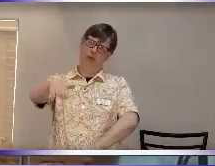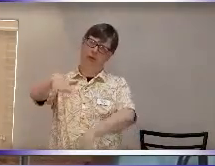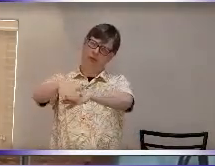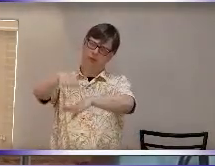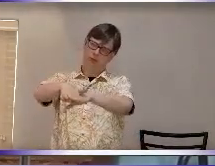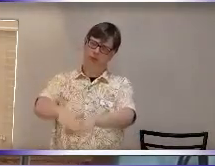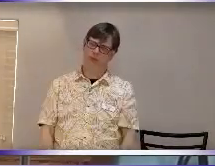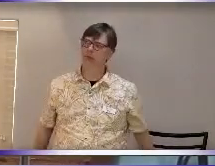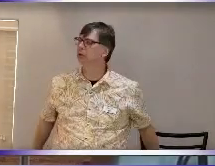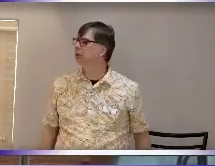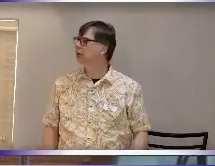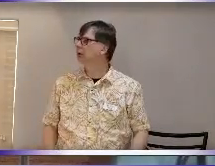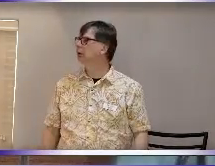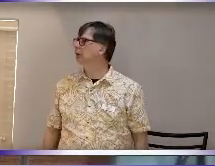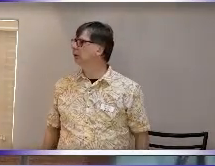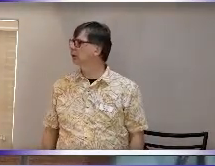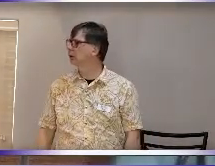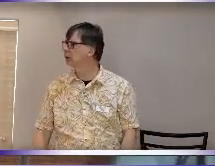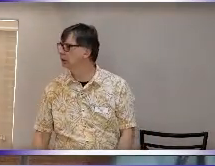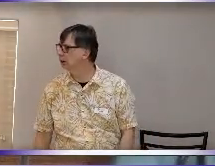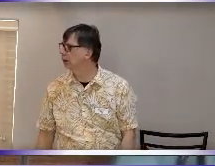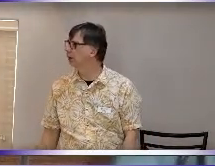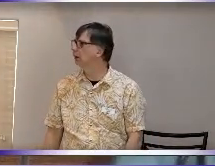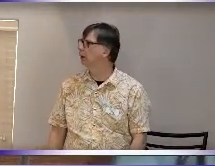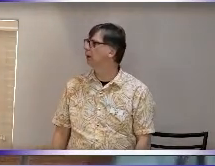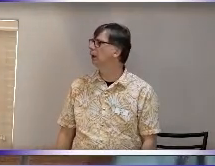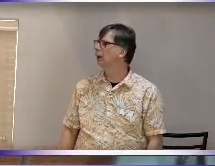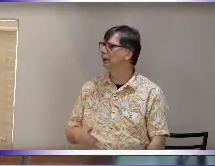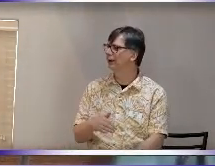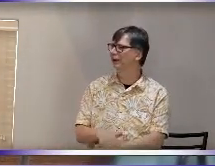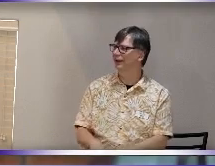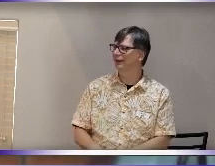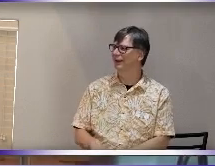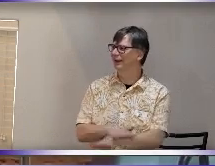know. The ones that you're really not so sure about if they have plastic covers.